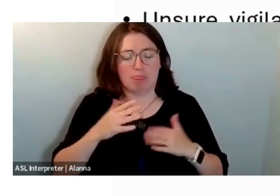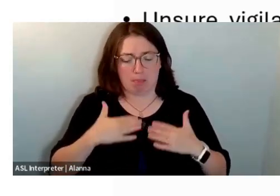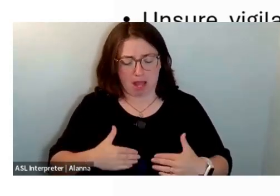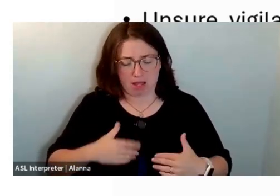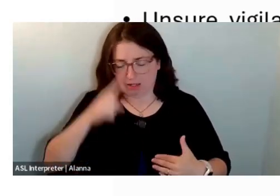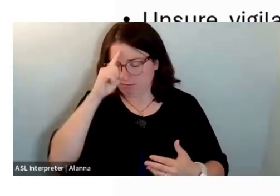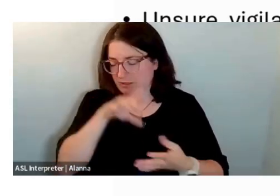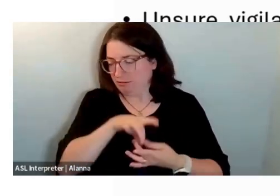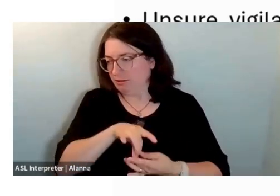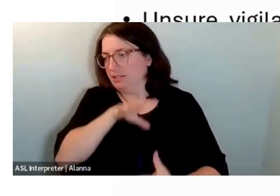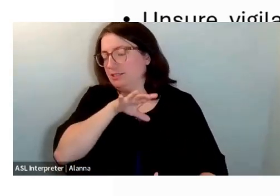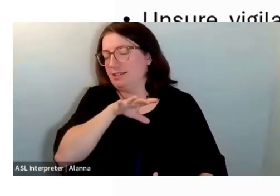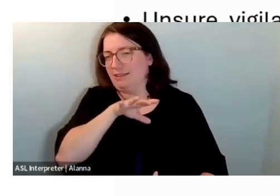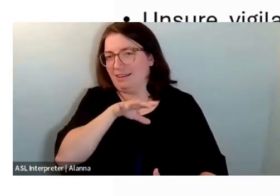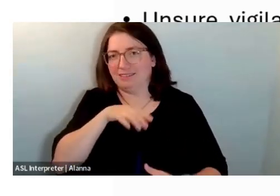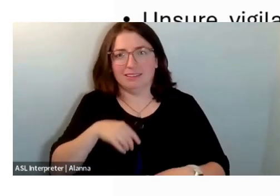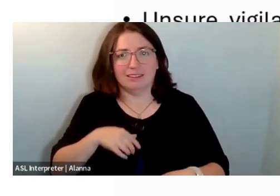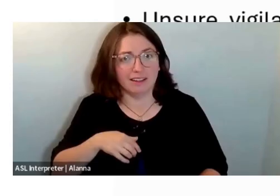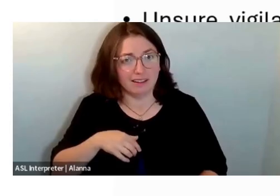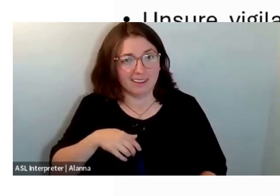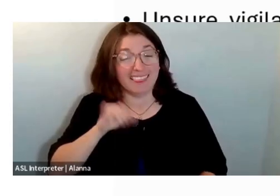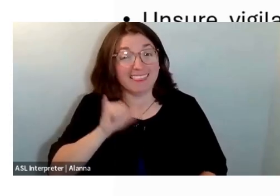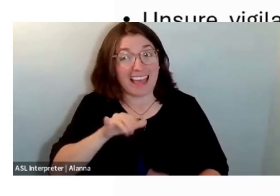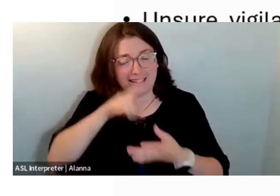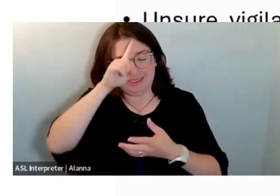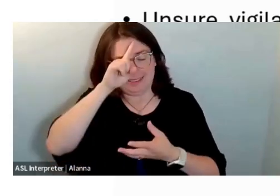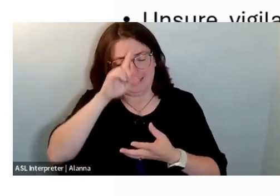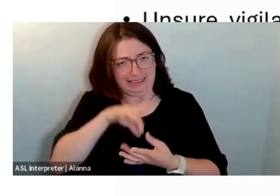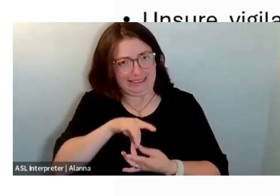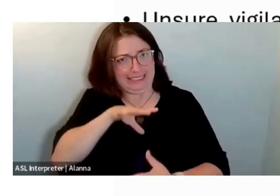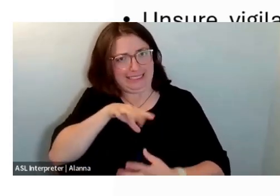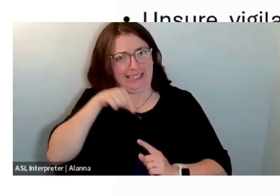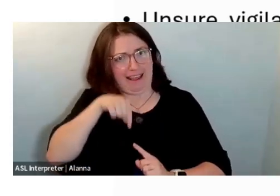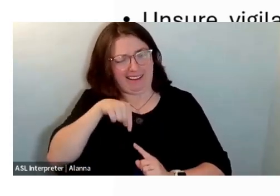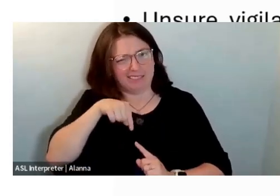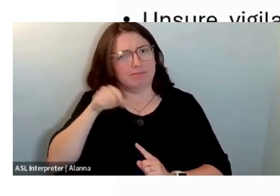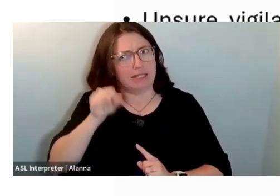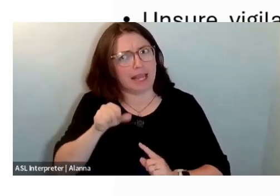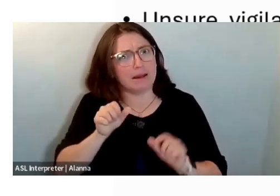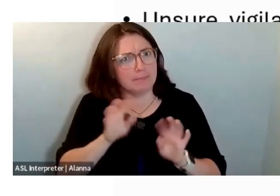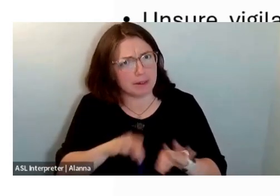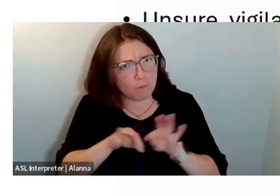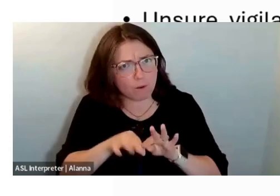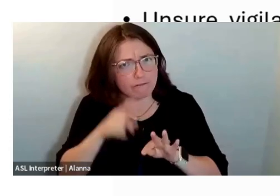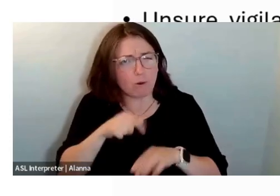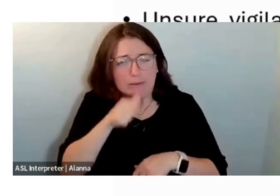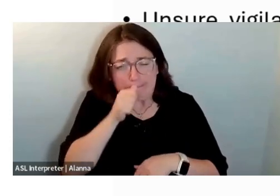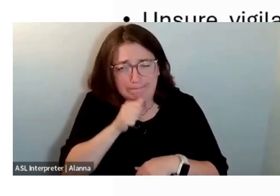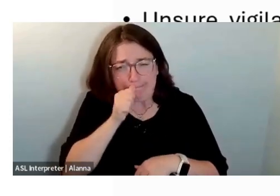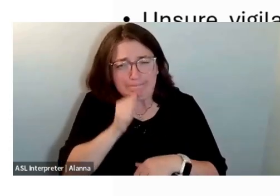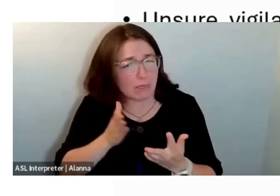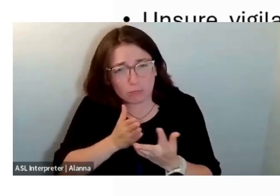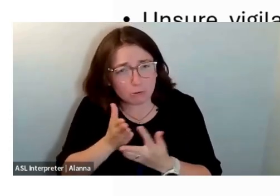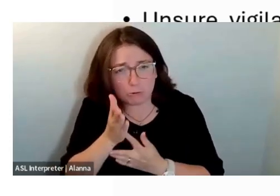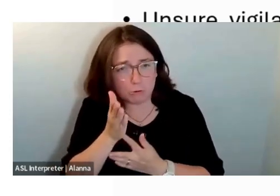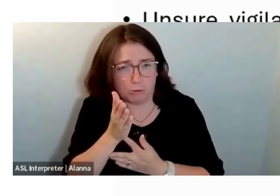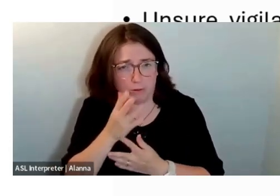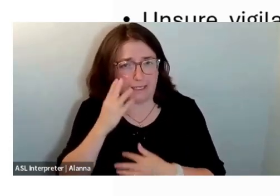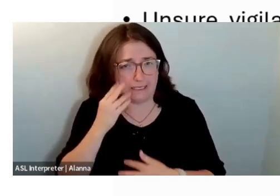kind of disconnection can be protective and important to get through the experience. It got you through